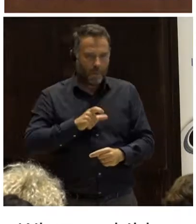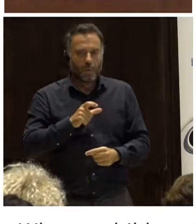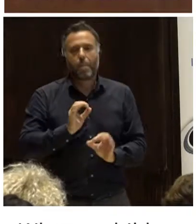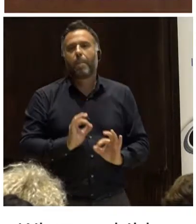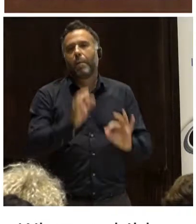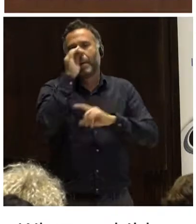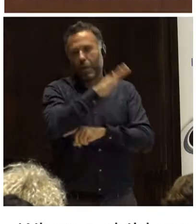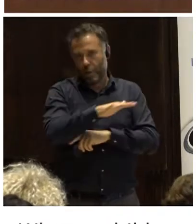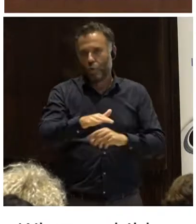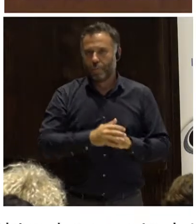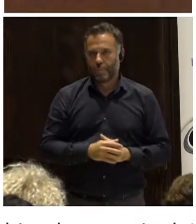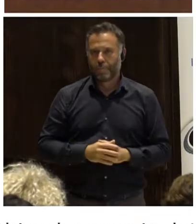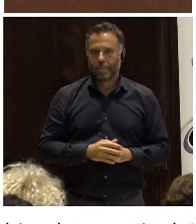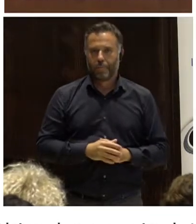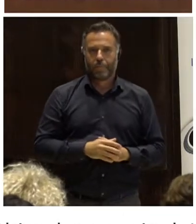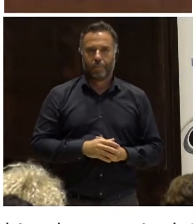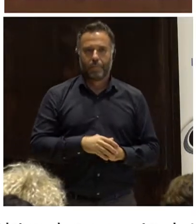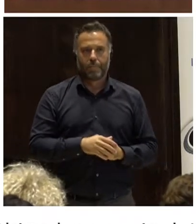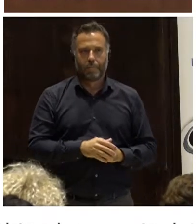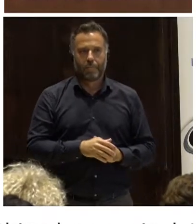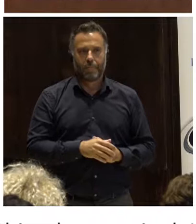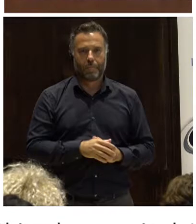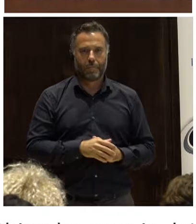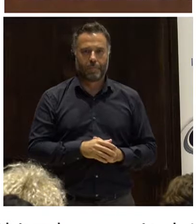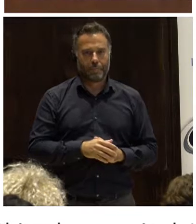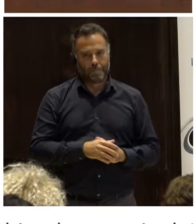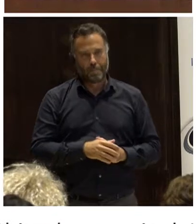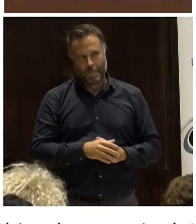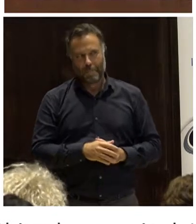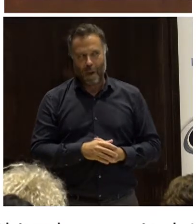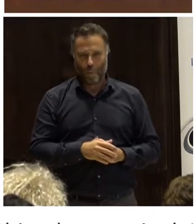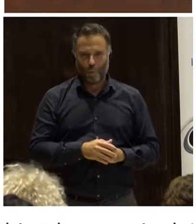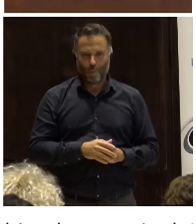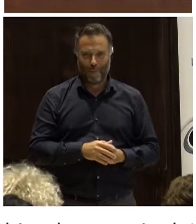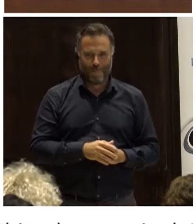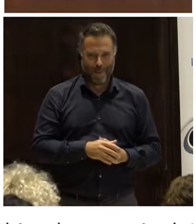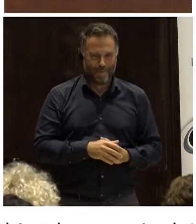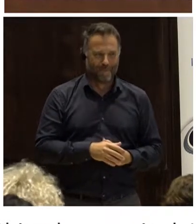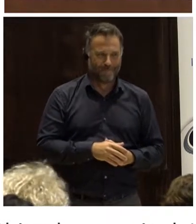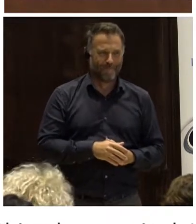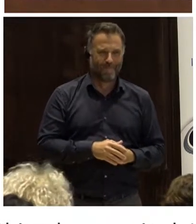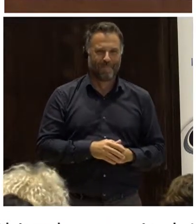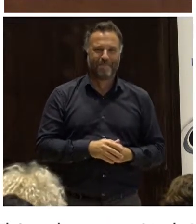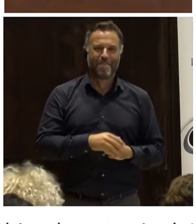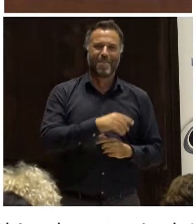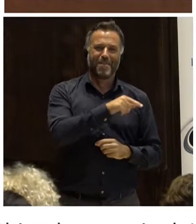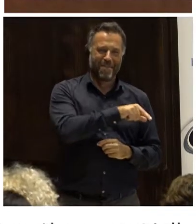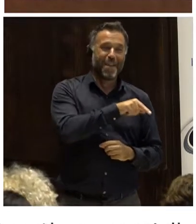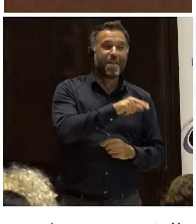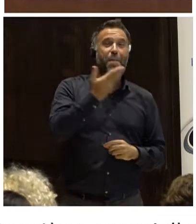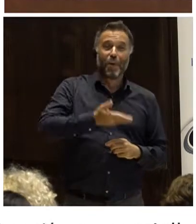is particularly very important for children with disabilities, because this is the key